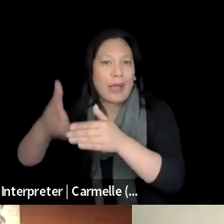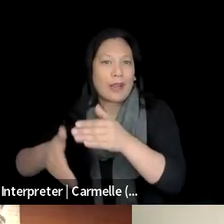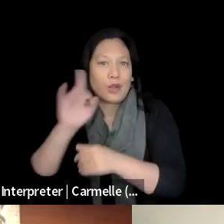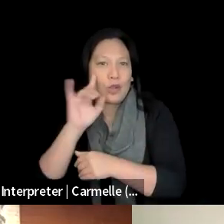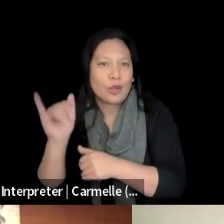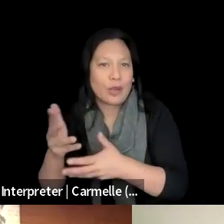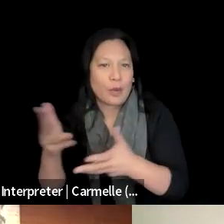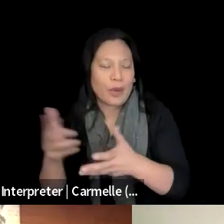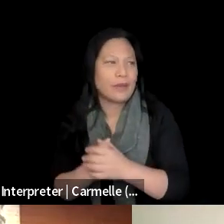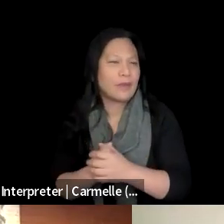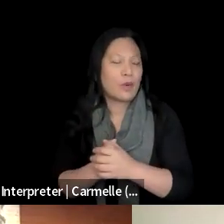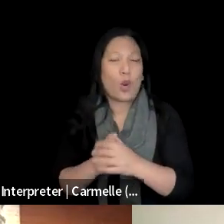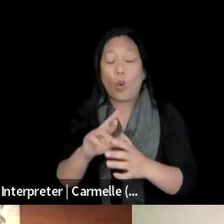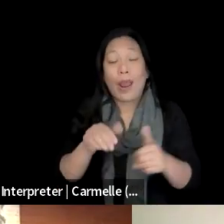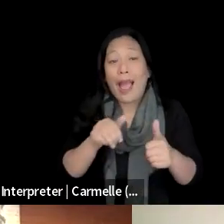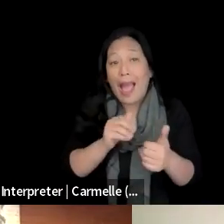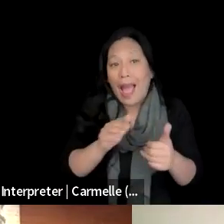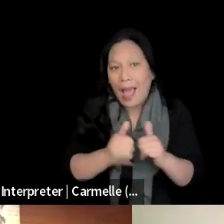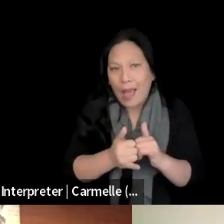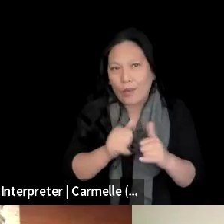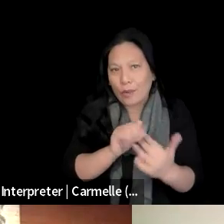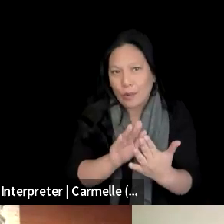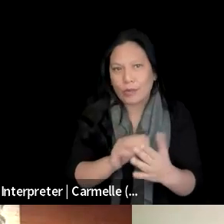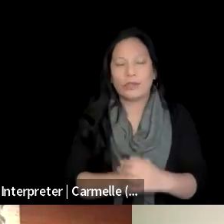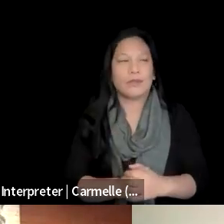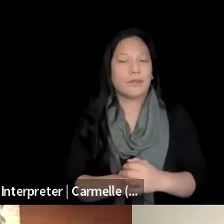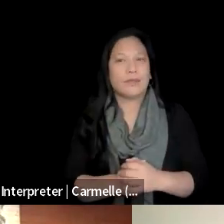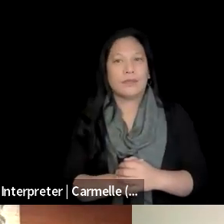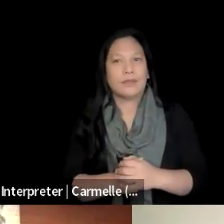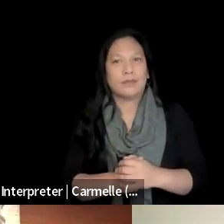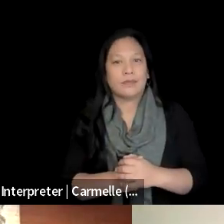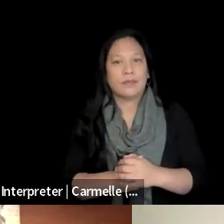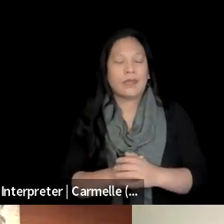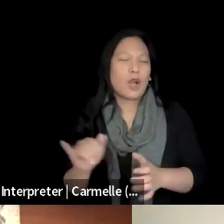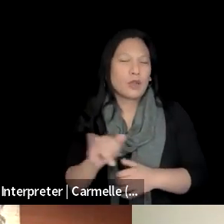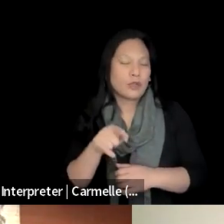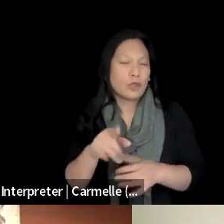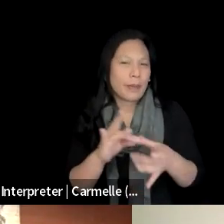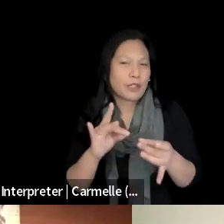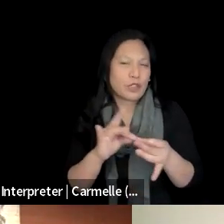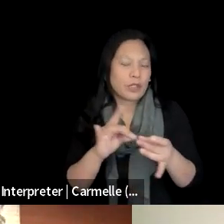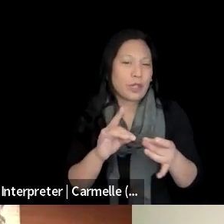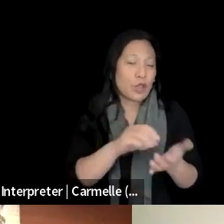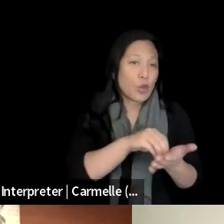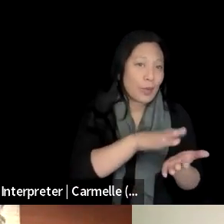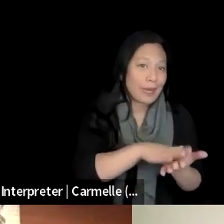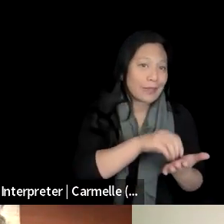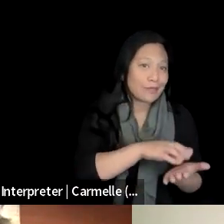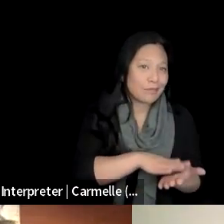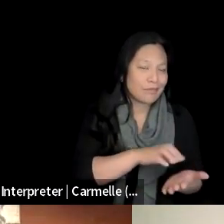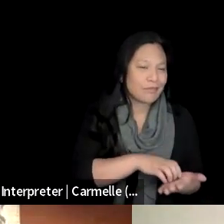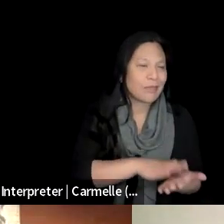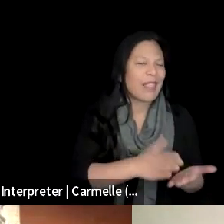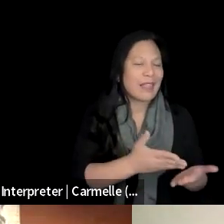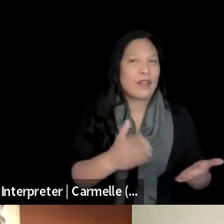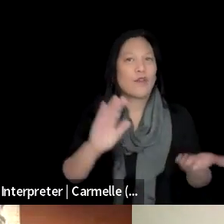You talk about evolving from the written. How important is the written versus how important is the assumption? The practice, the